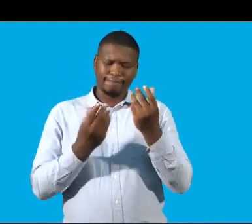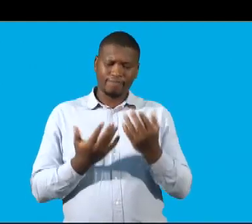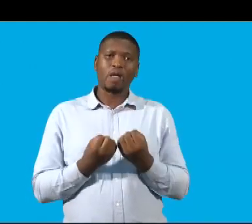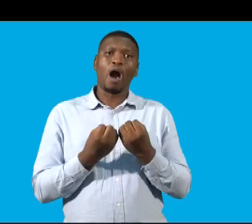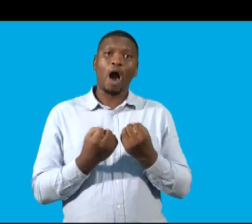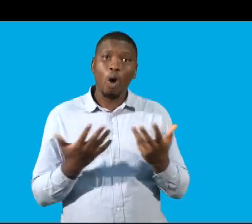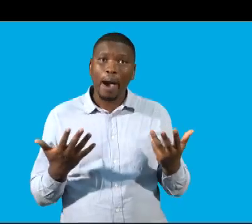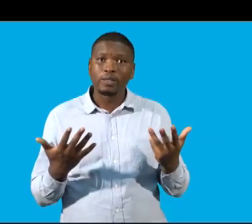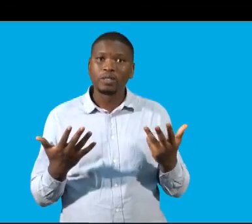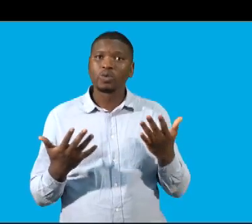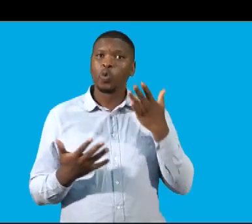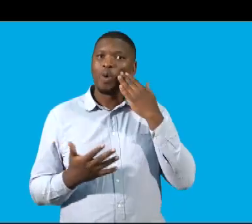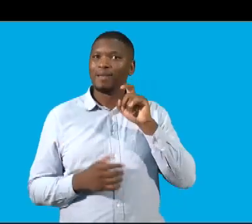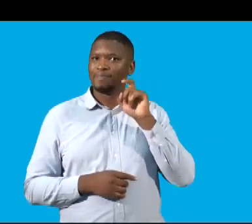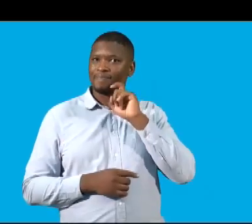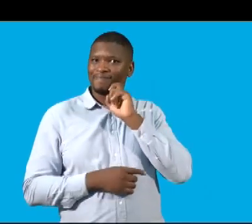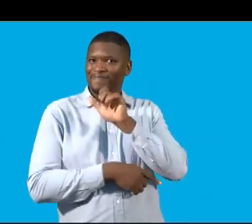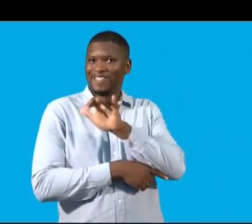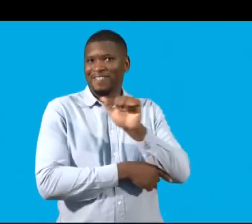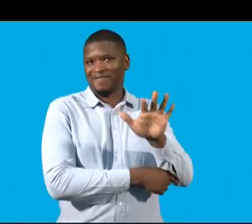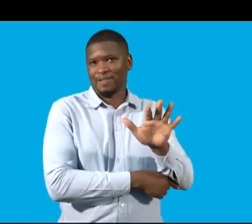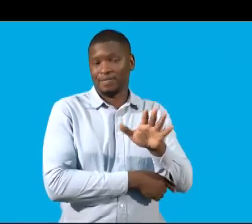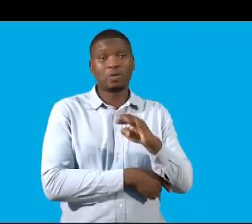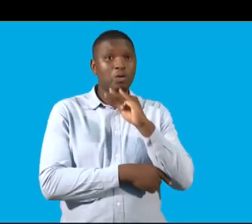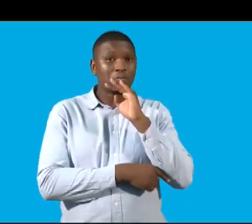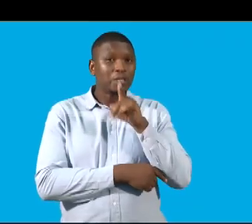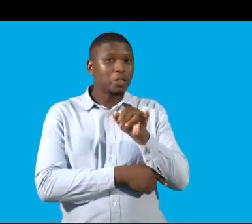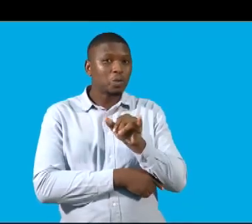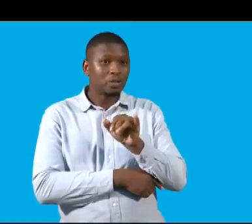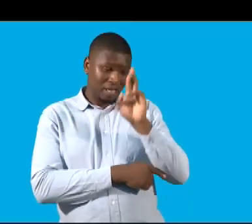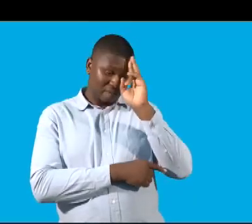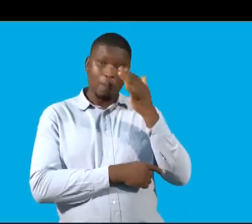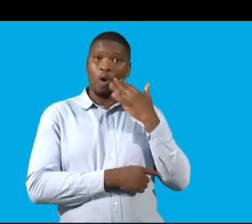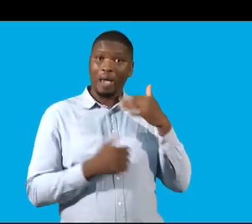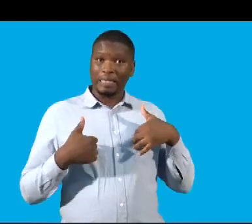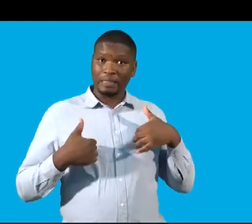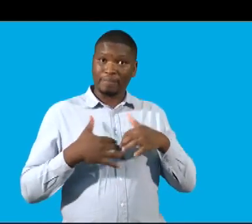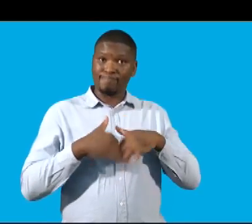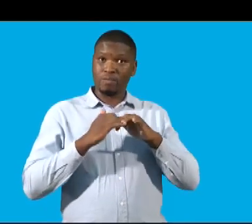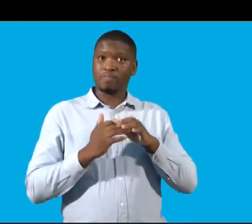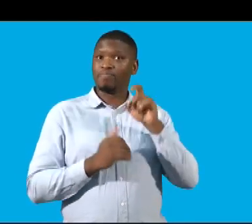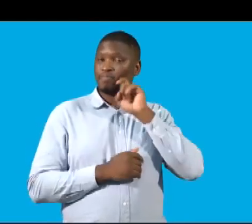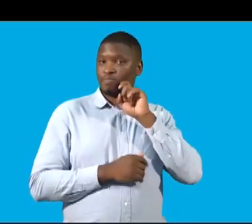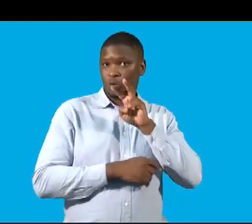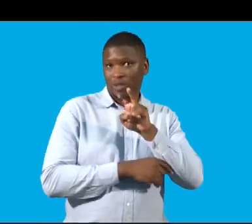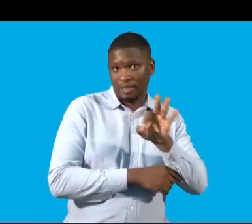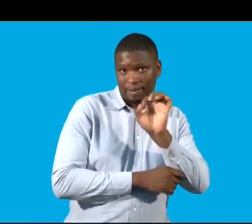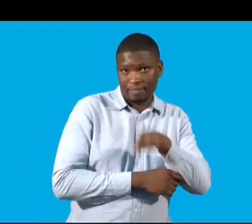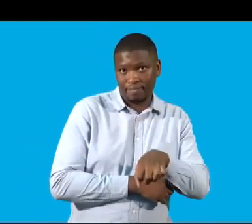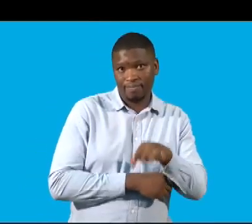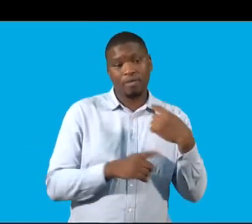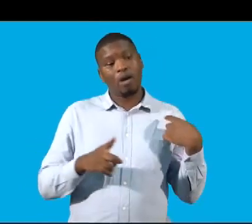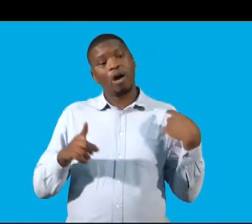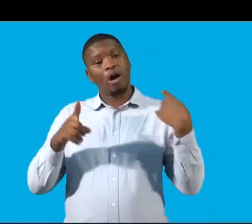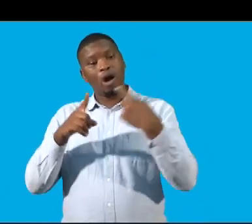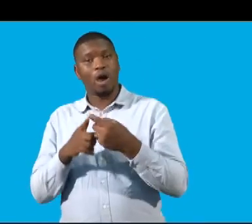much he had in his account on his 55th birthday. Now remember, when Tshepo opened the account, he was 23. Now, how much